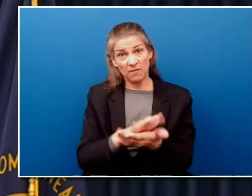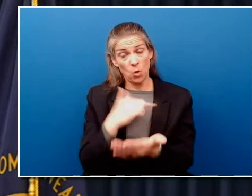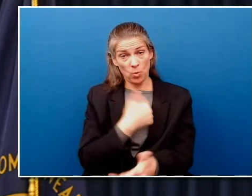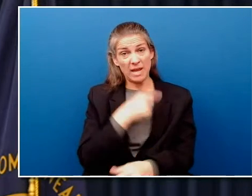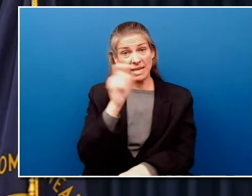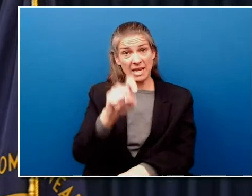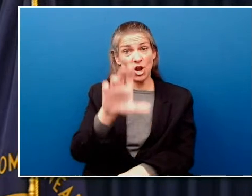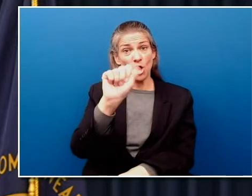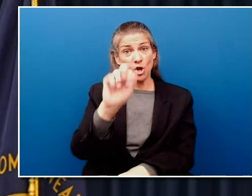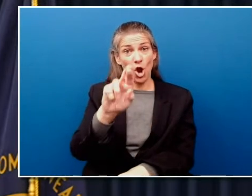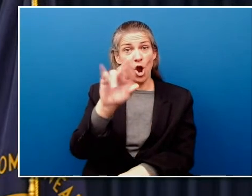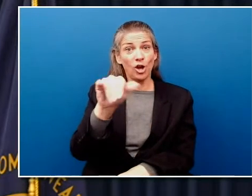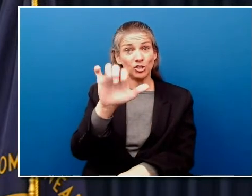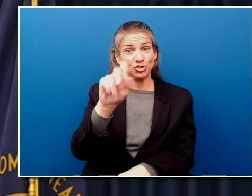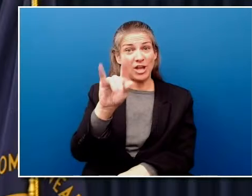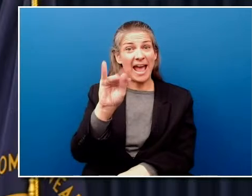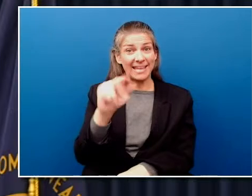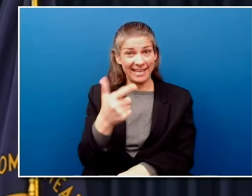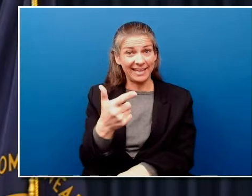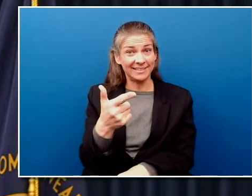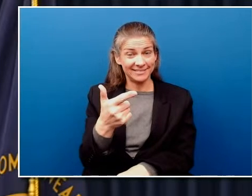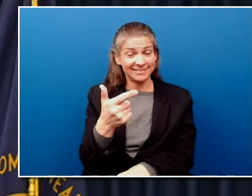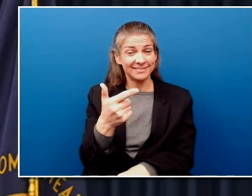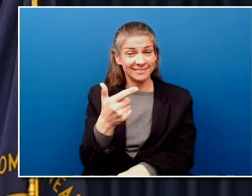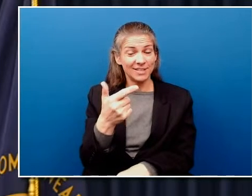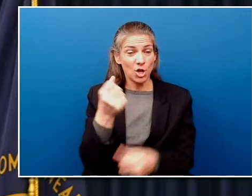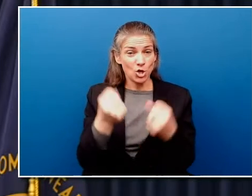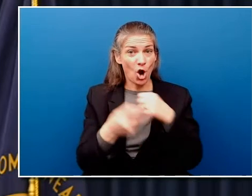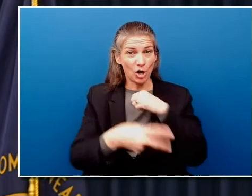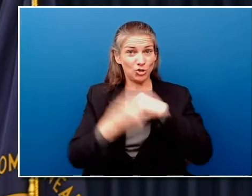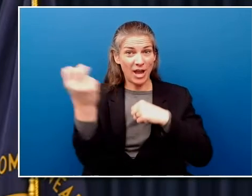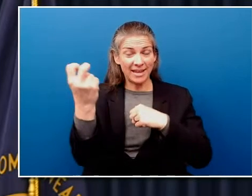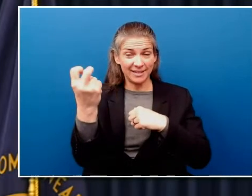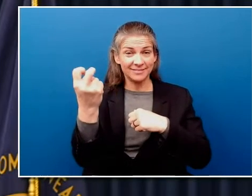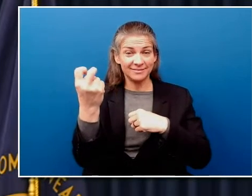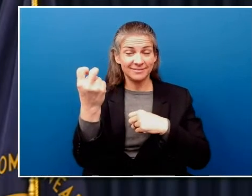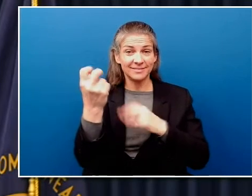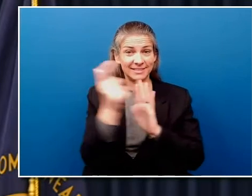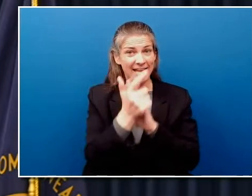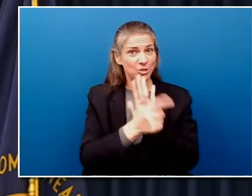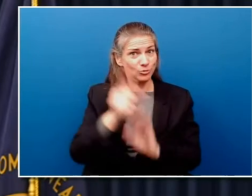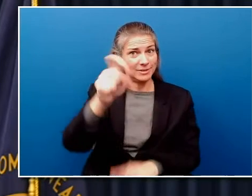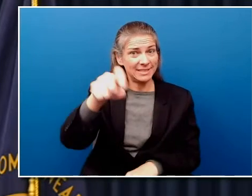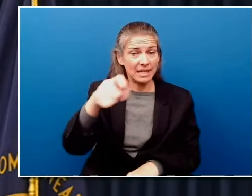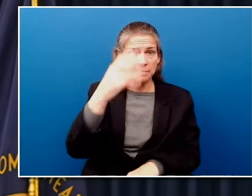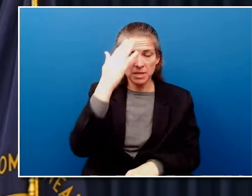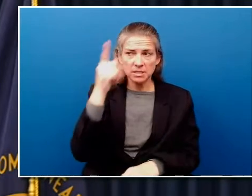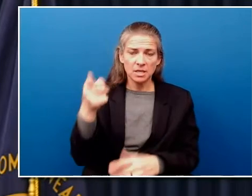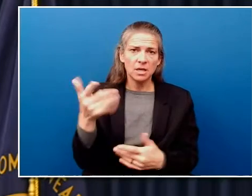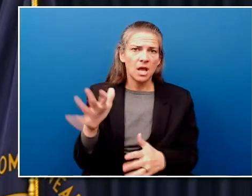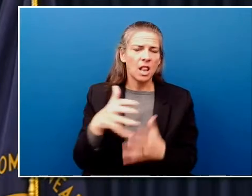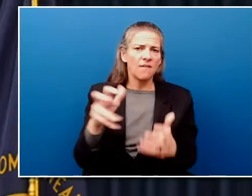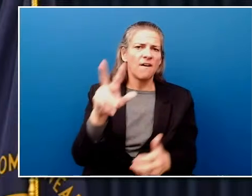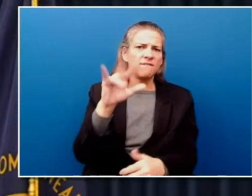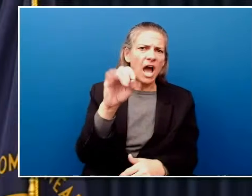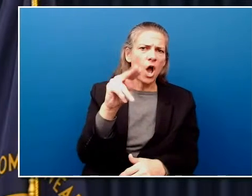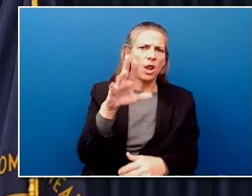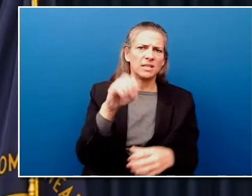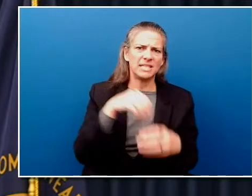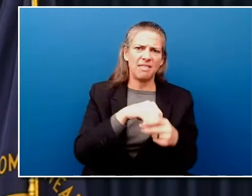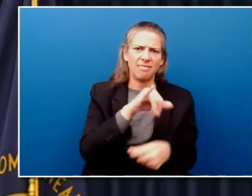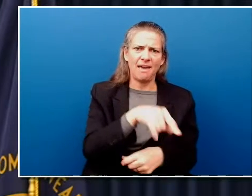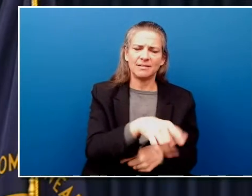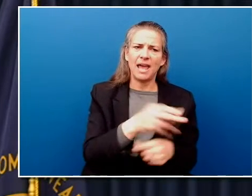statute because of the level of violence that's typically used in carjacking, and it will give us reliable